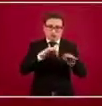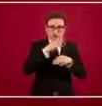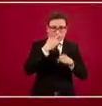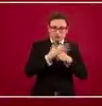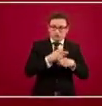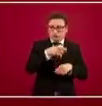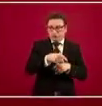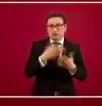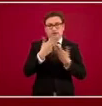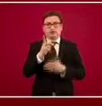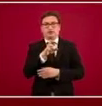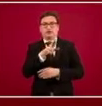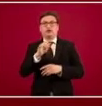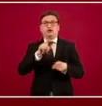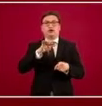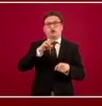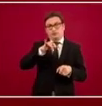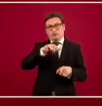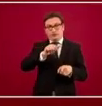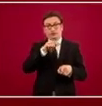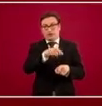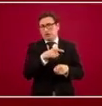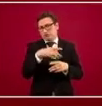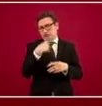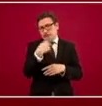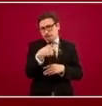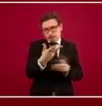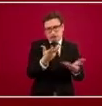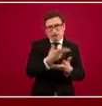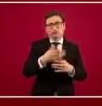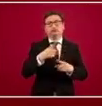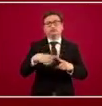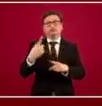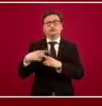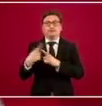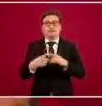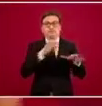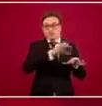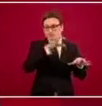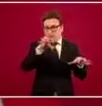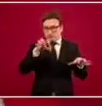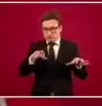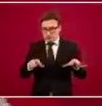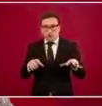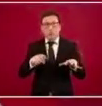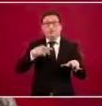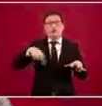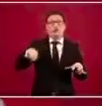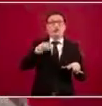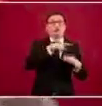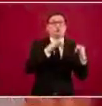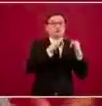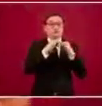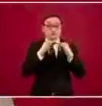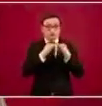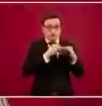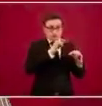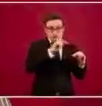IMSS has its own, the Ministry of Health has its own. These are mechanisms to respond to emergency situations such as these ones.